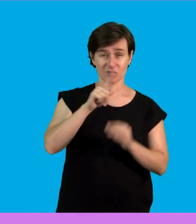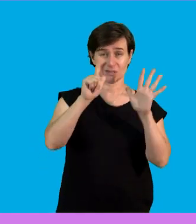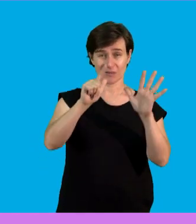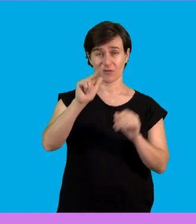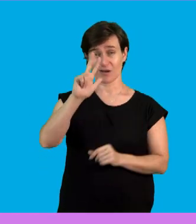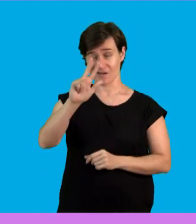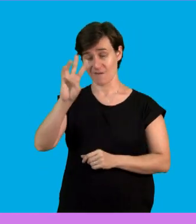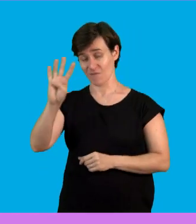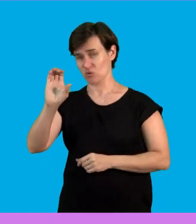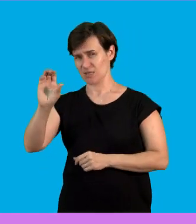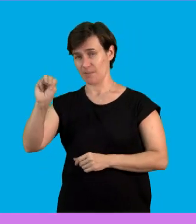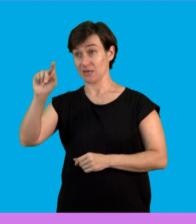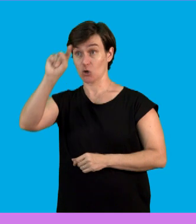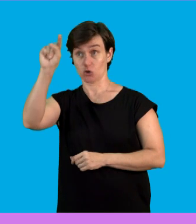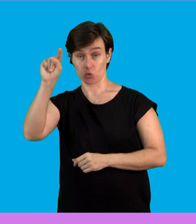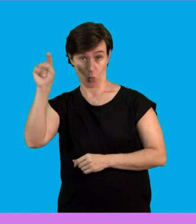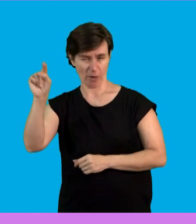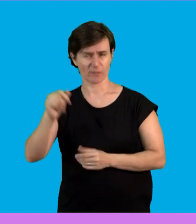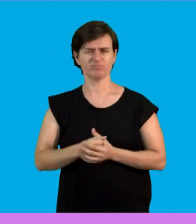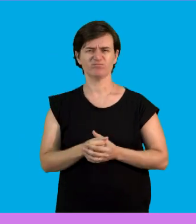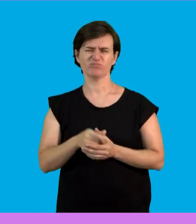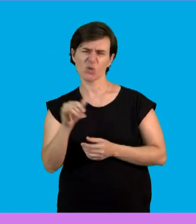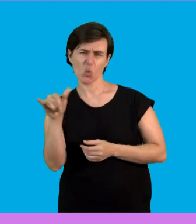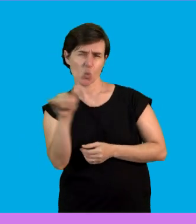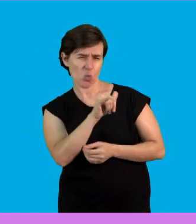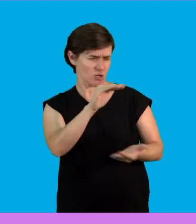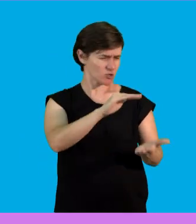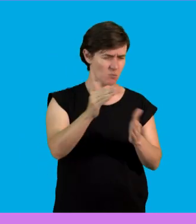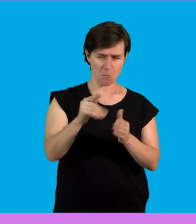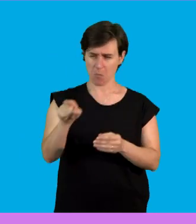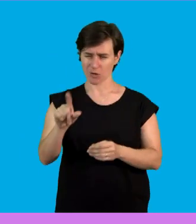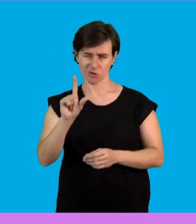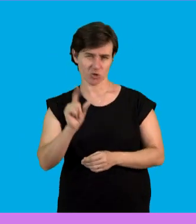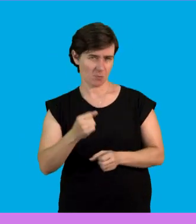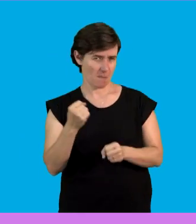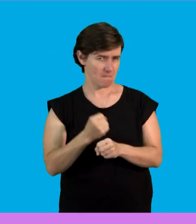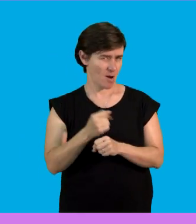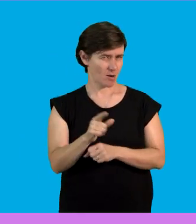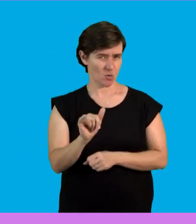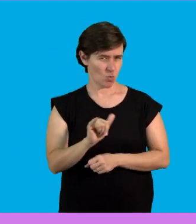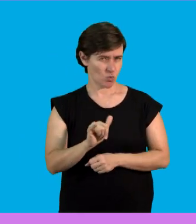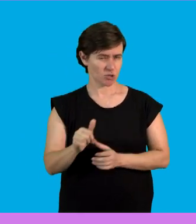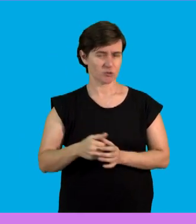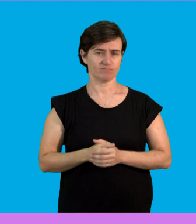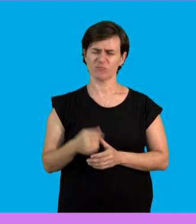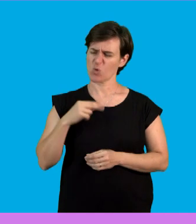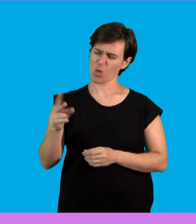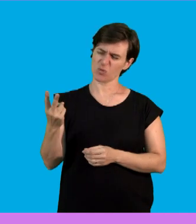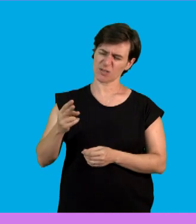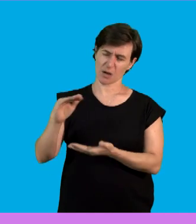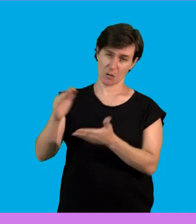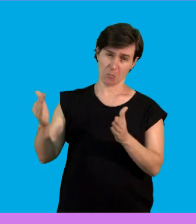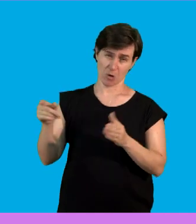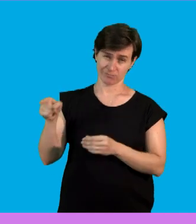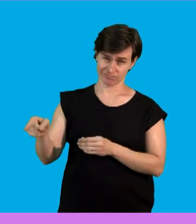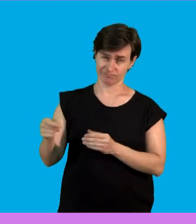2,784 squared centimeters. Which box will be cheaper to make? So if we look at the second